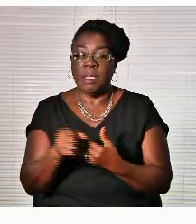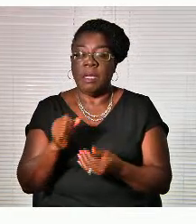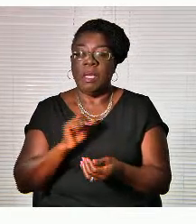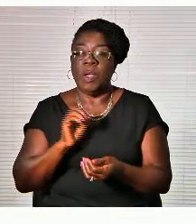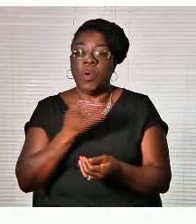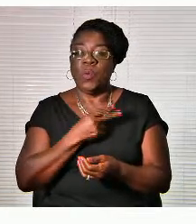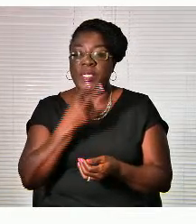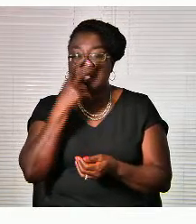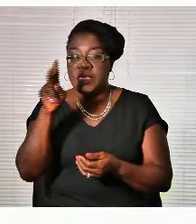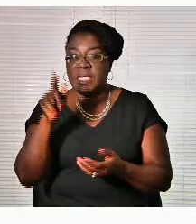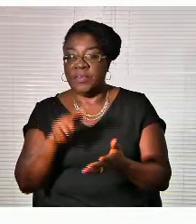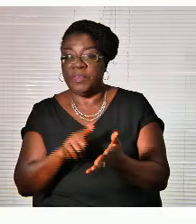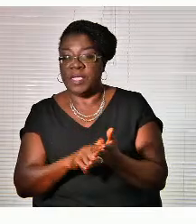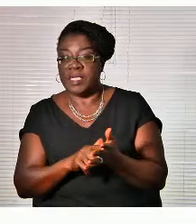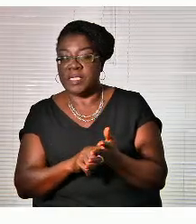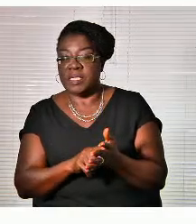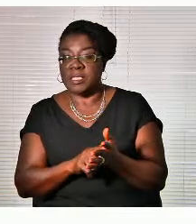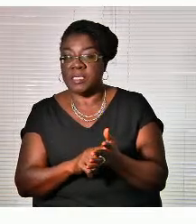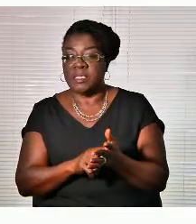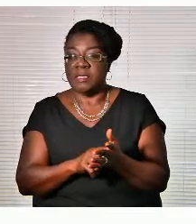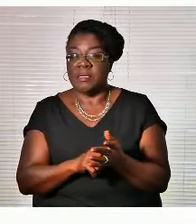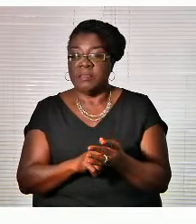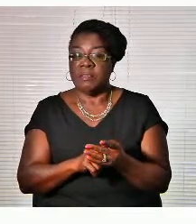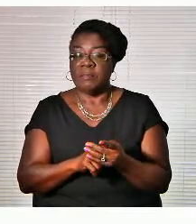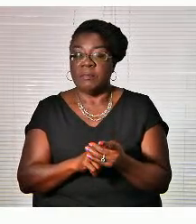We see this with cautious optimism.